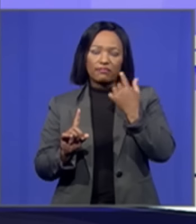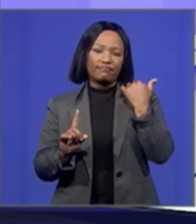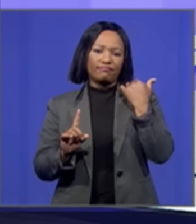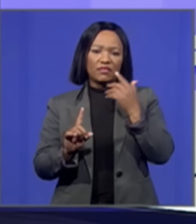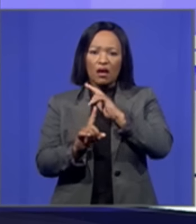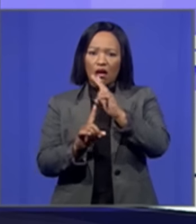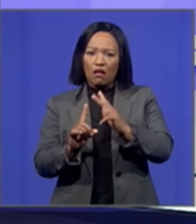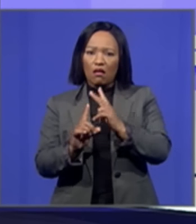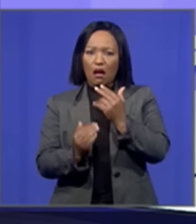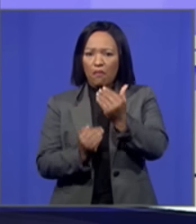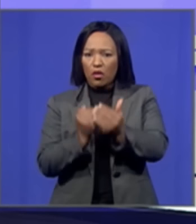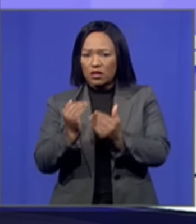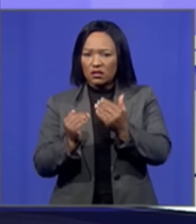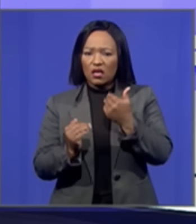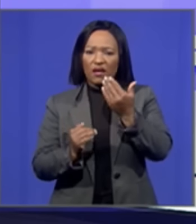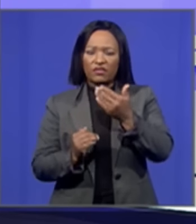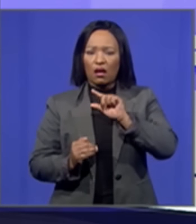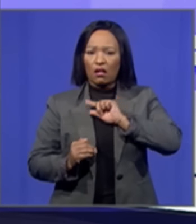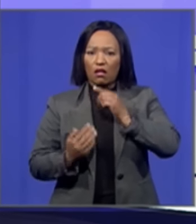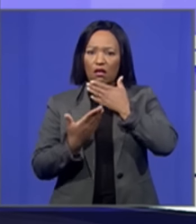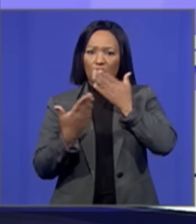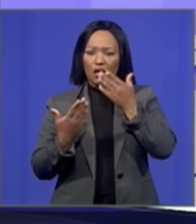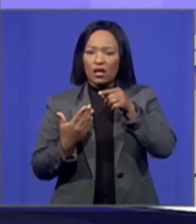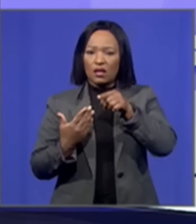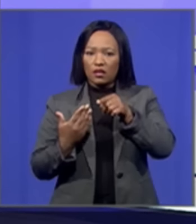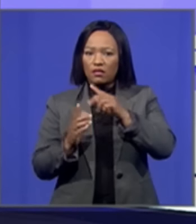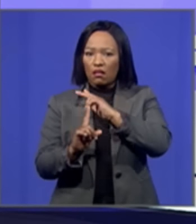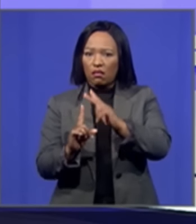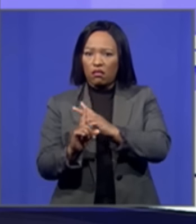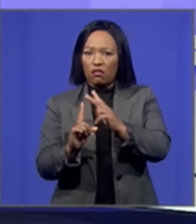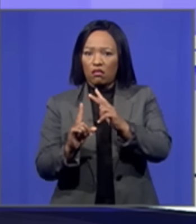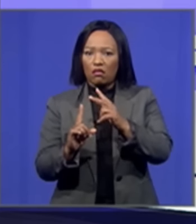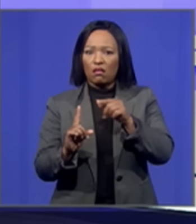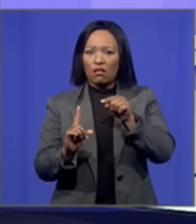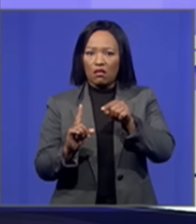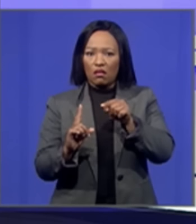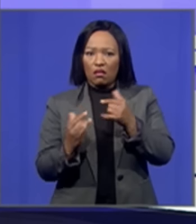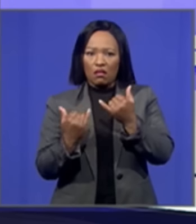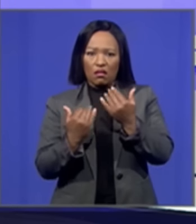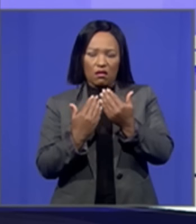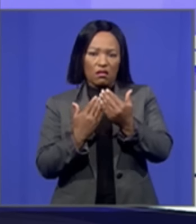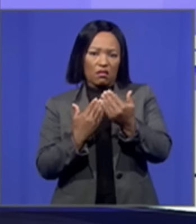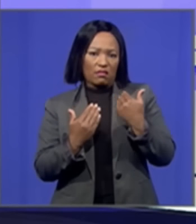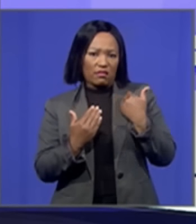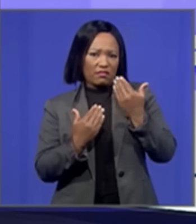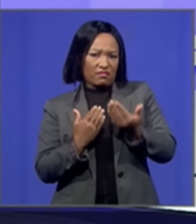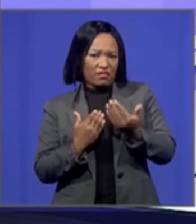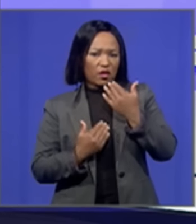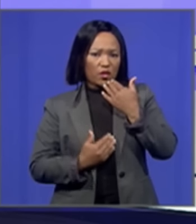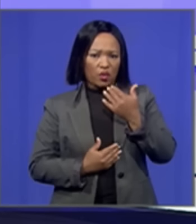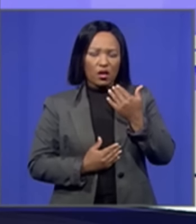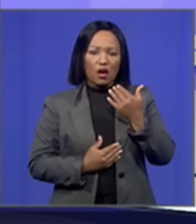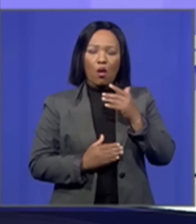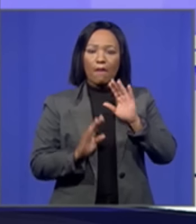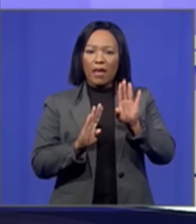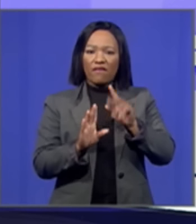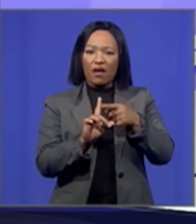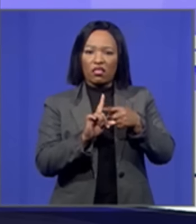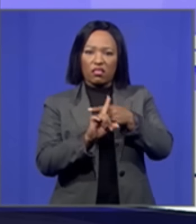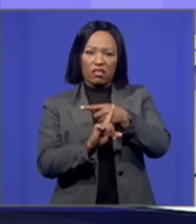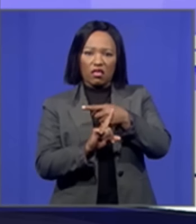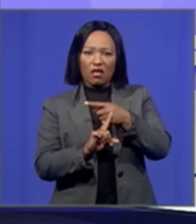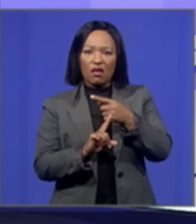a itsisiwe gompieno gore dipatlisiso tsa dithetso kgalemo tse neng di le gore ga jaana di le magato a maitsholo a sa isege mo